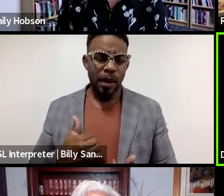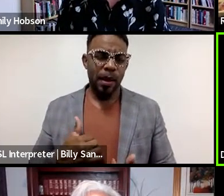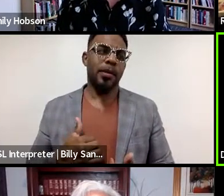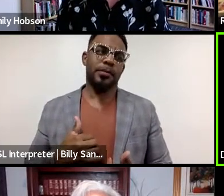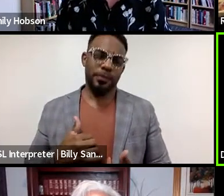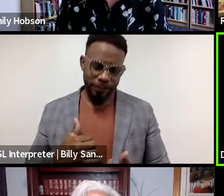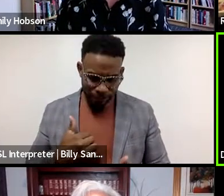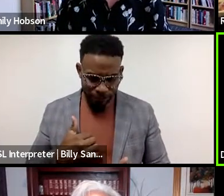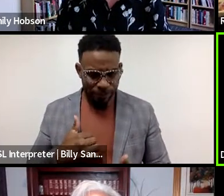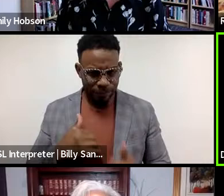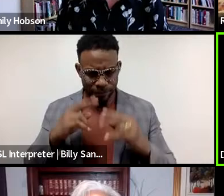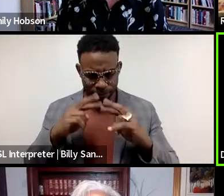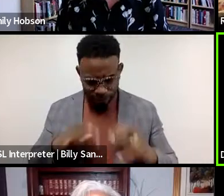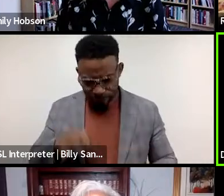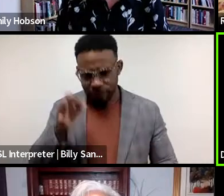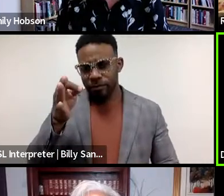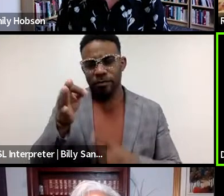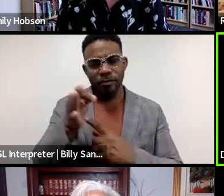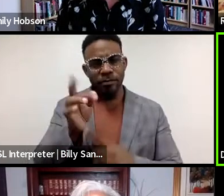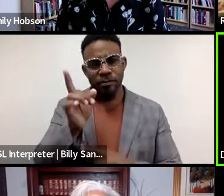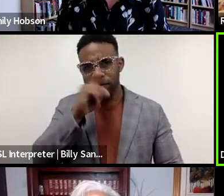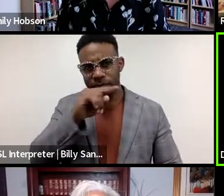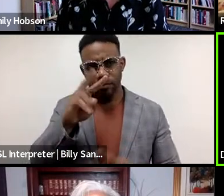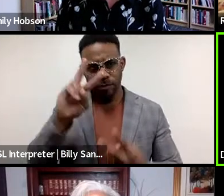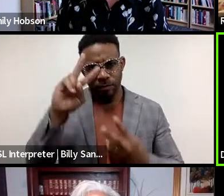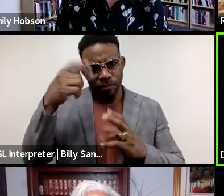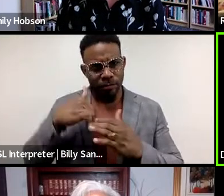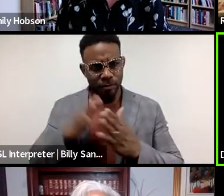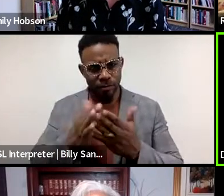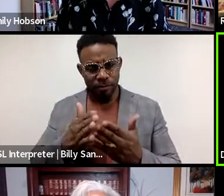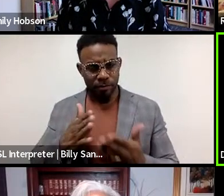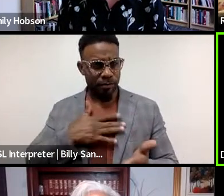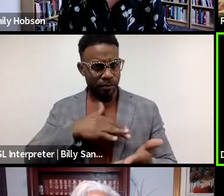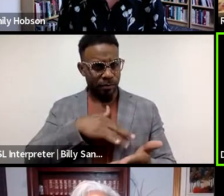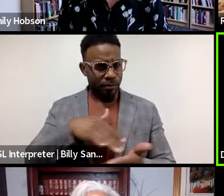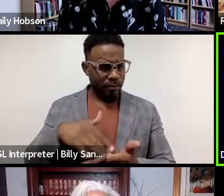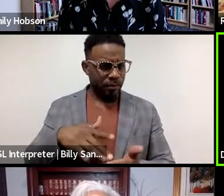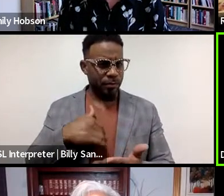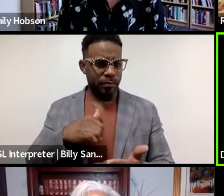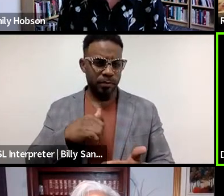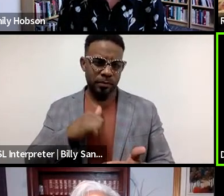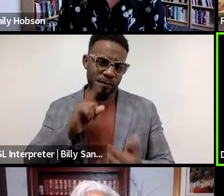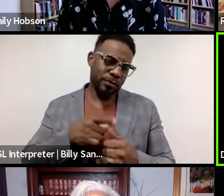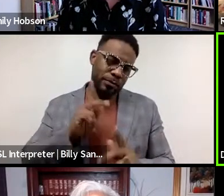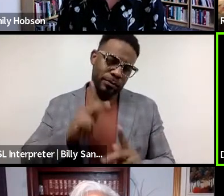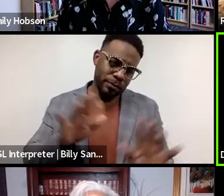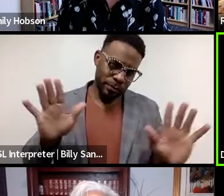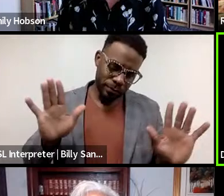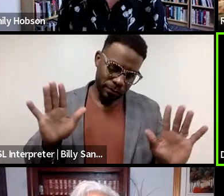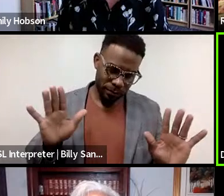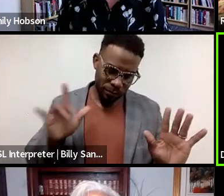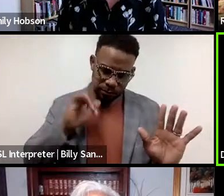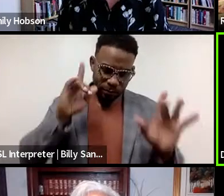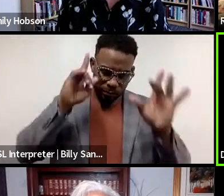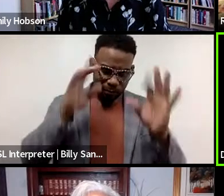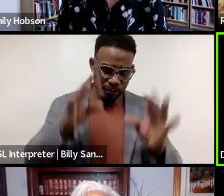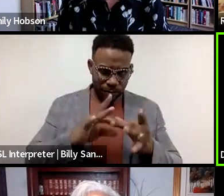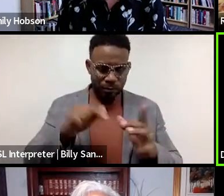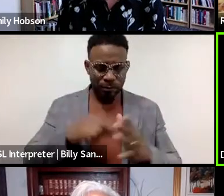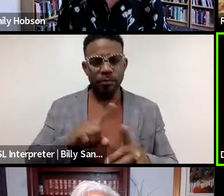I uncovered a myth in my book, in my studies, and I wasn't the first person to say this,